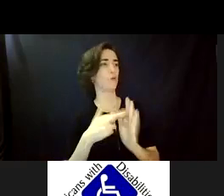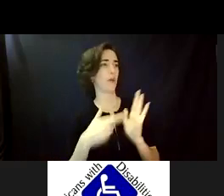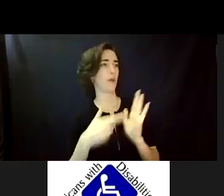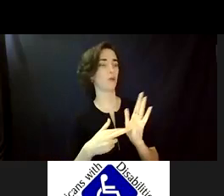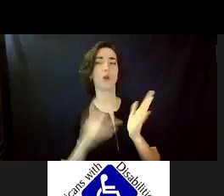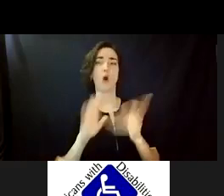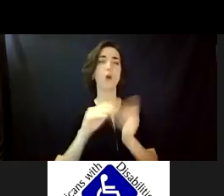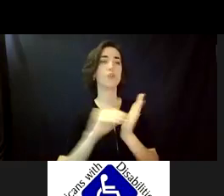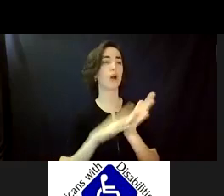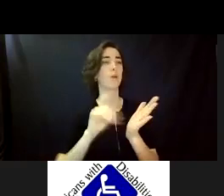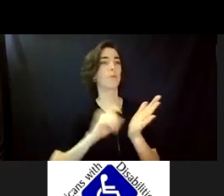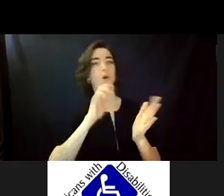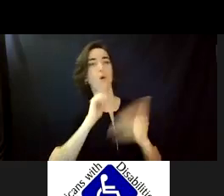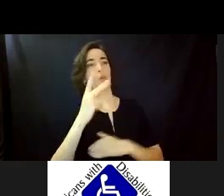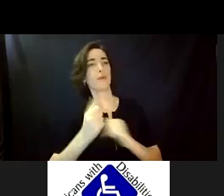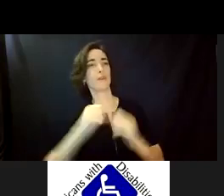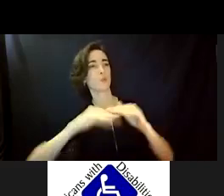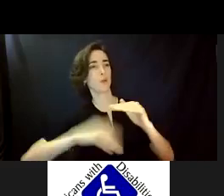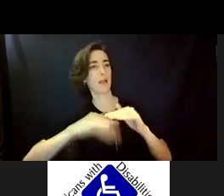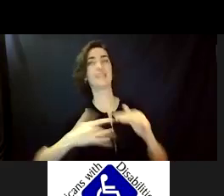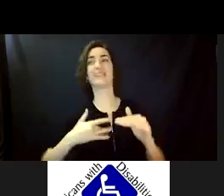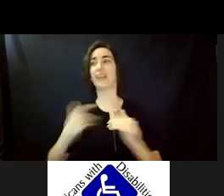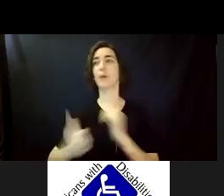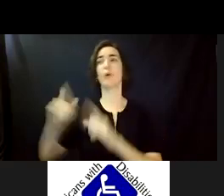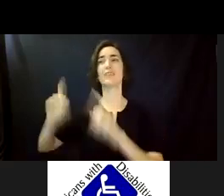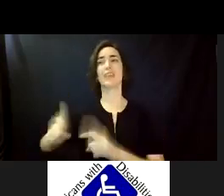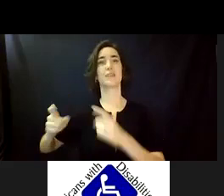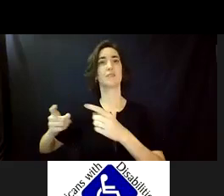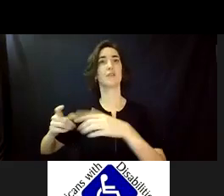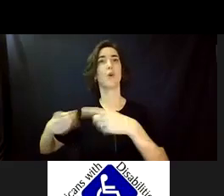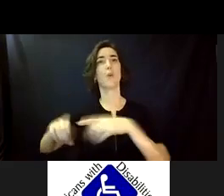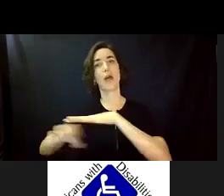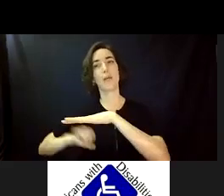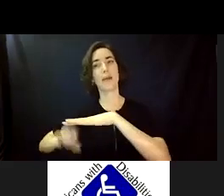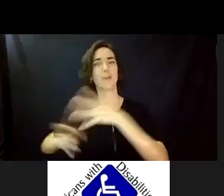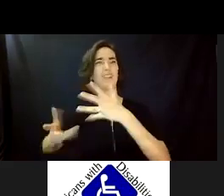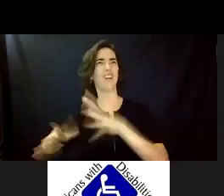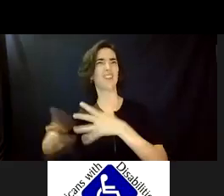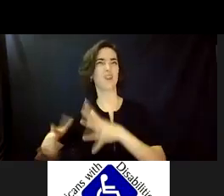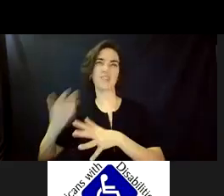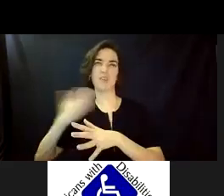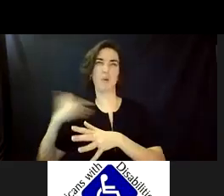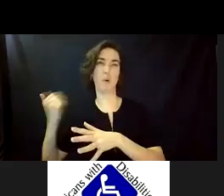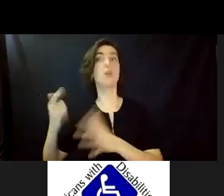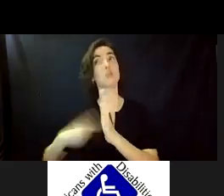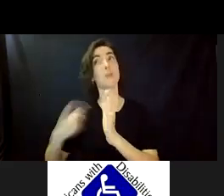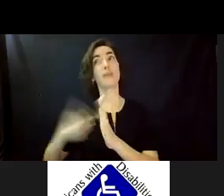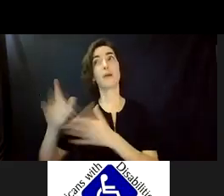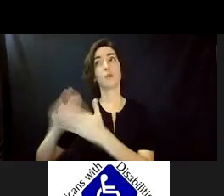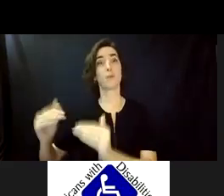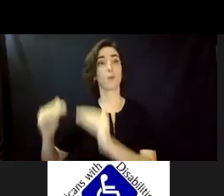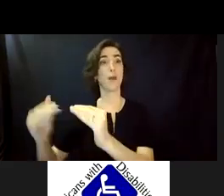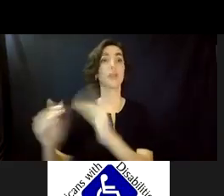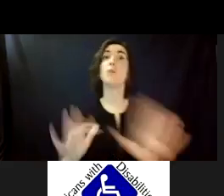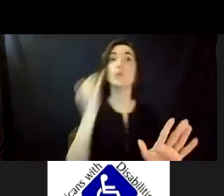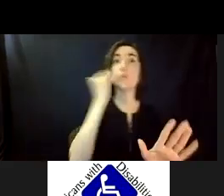most of the time, these LD tests are done in the elementary year. Sometimes they do upgrade them. I will add this: if they have a psych